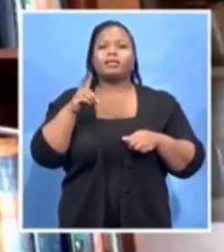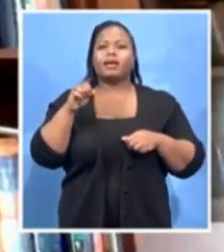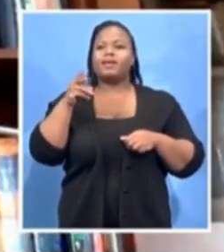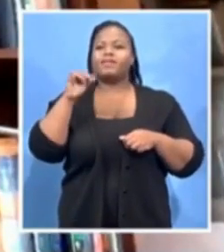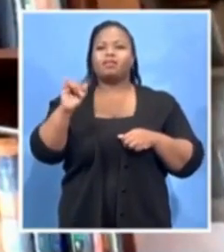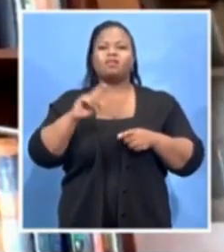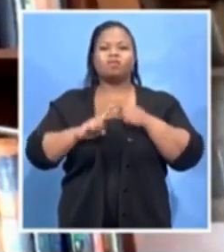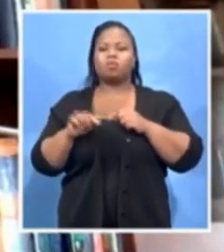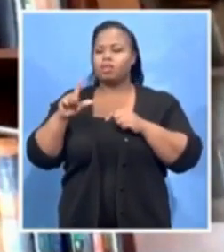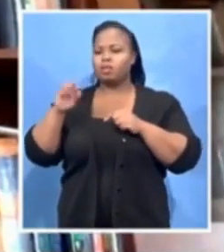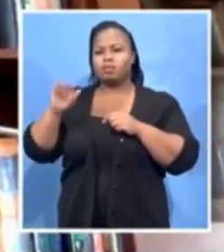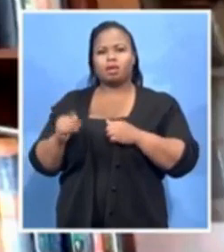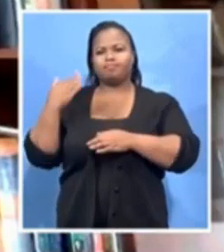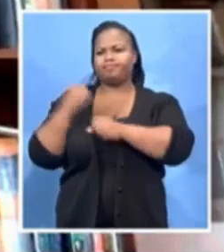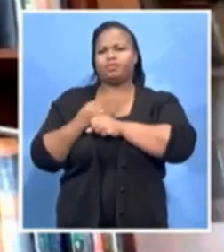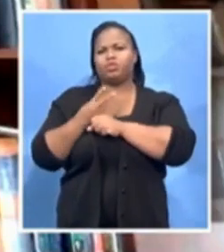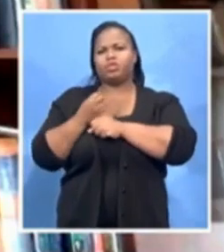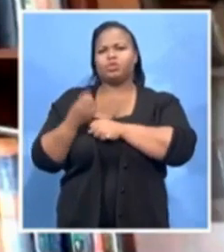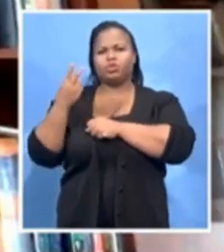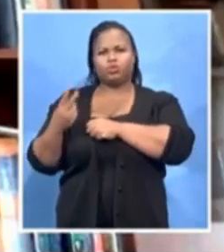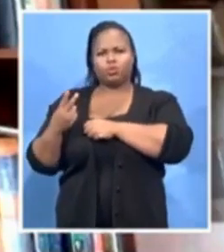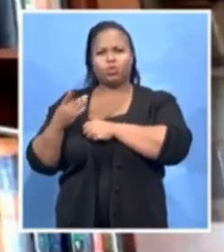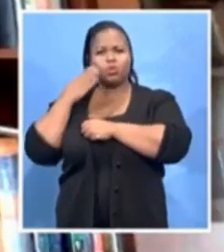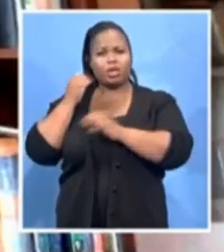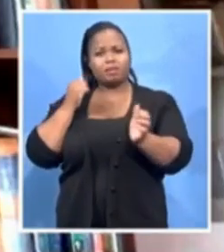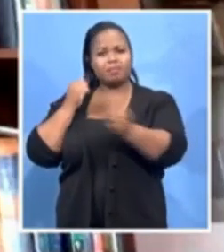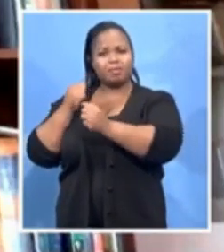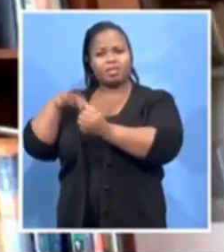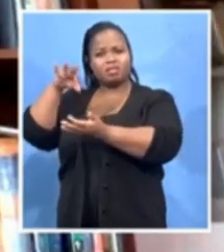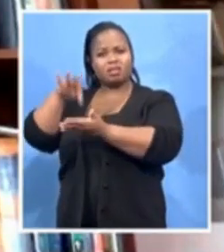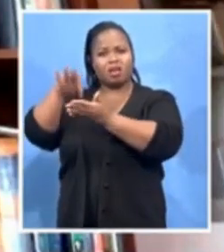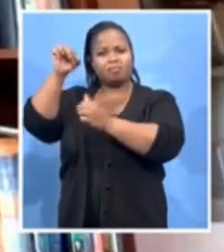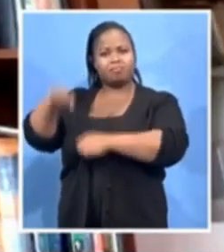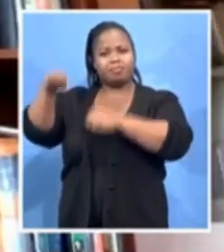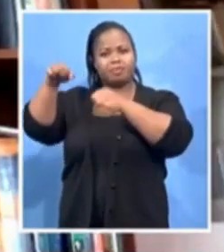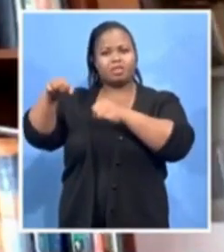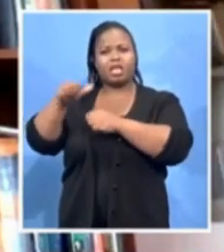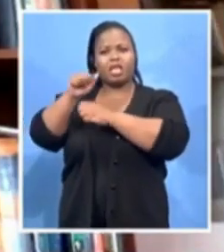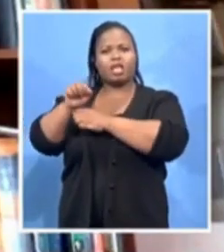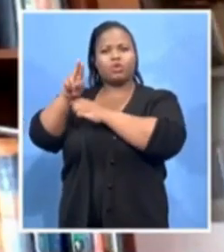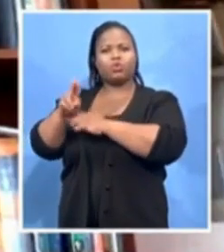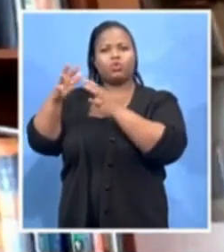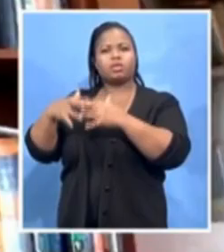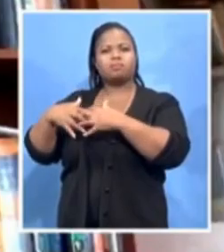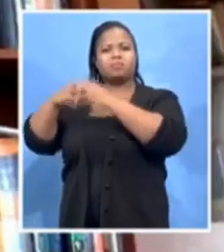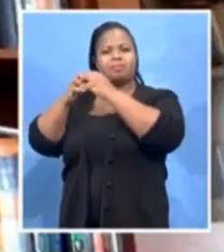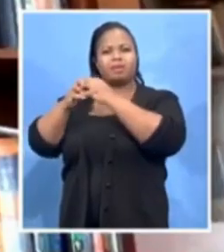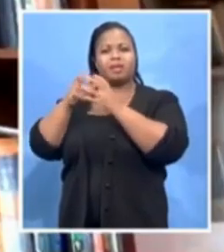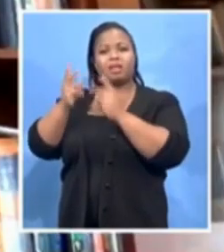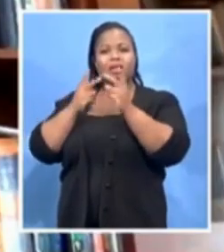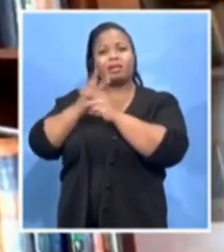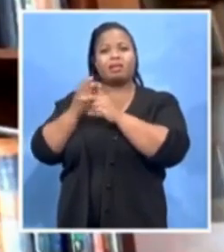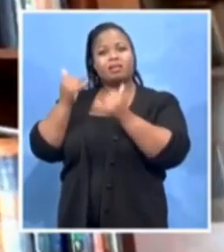when he signed the agreement for the formation of the AU in Sirte and ultimately its adoption in Johannesburg in South